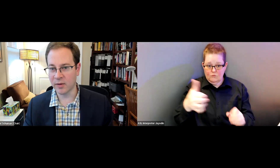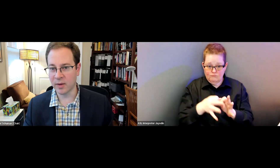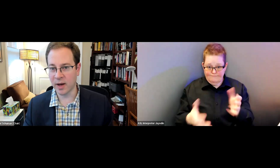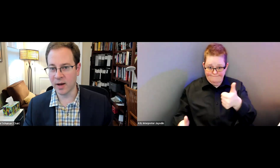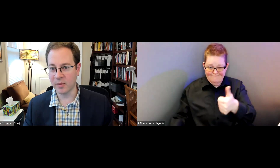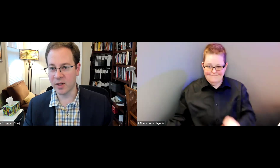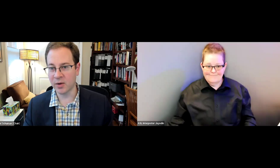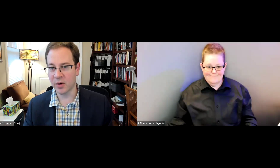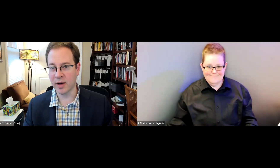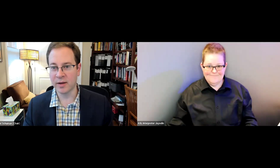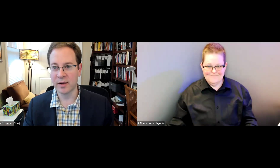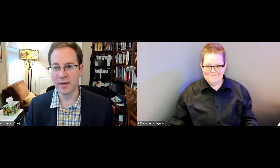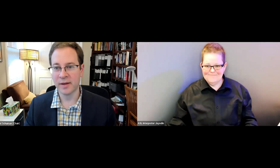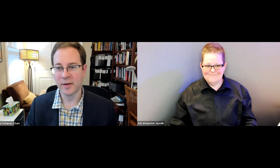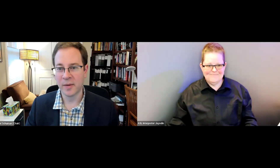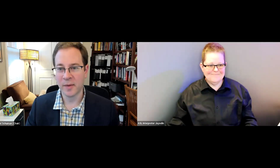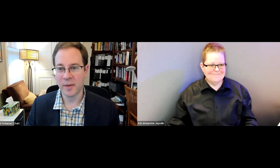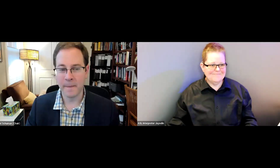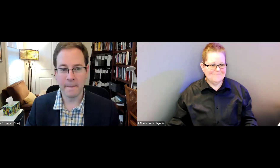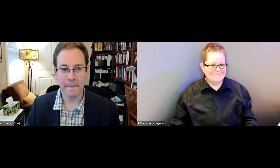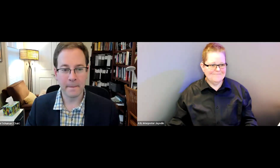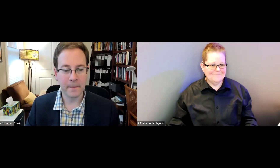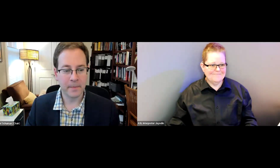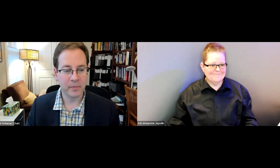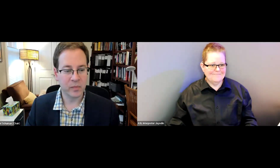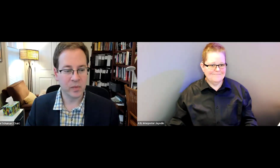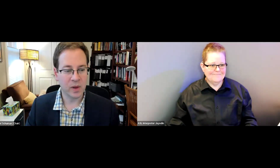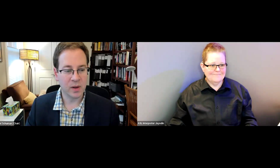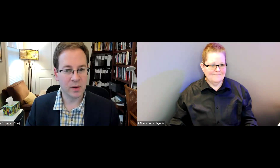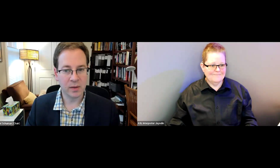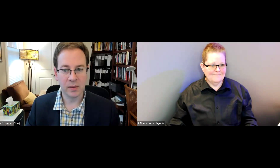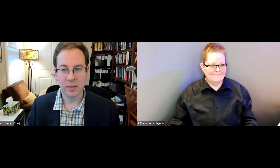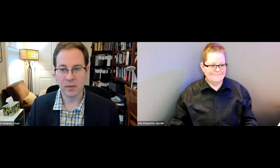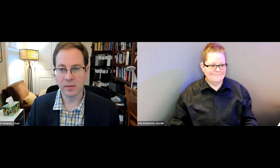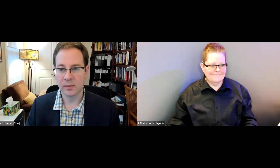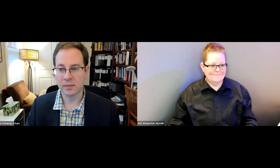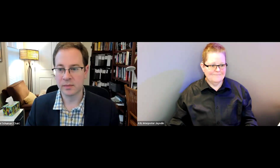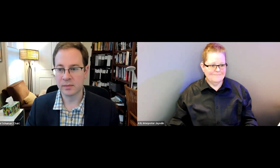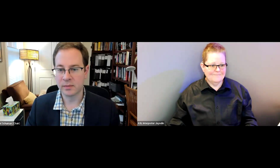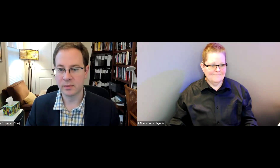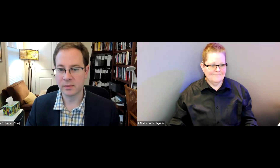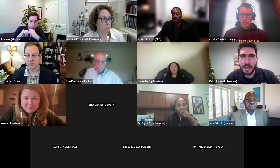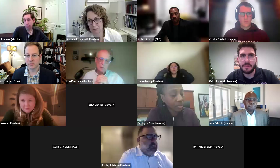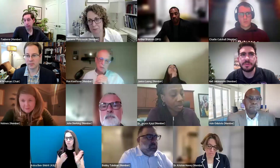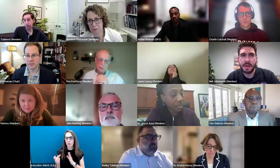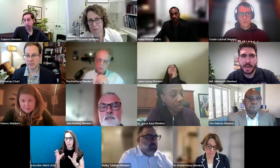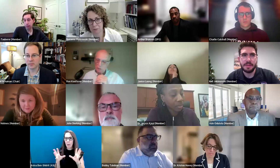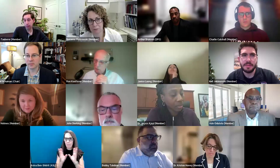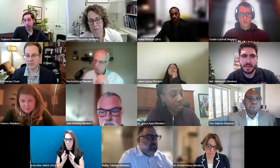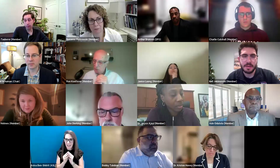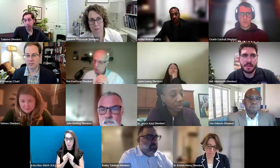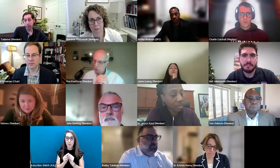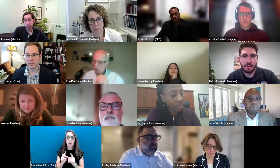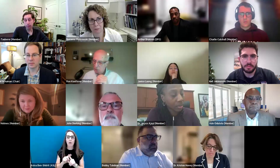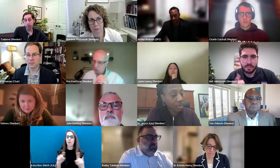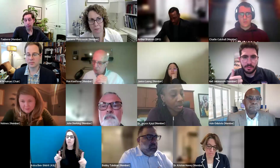that well enough. Carol, go ahead. Thanks. And just to clarify, because these will be preparatory meetings will still be bound by